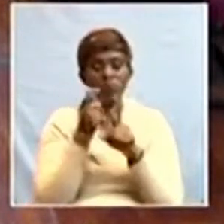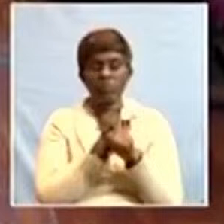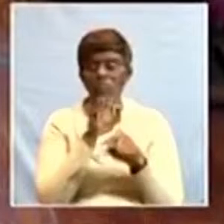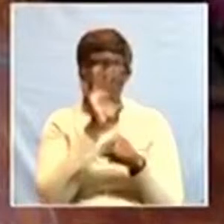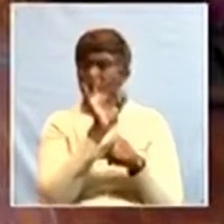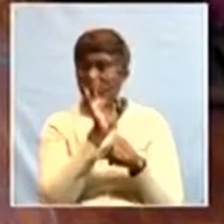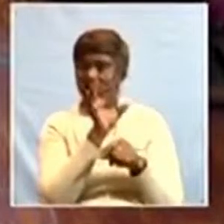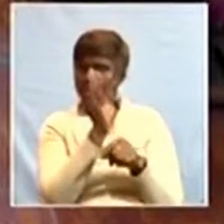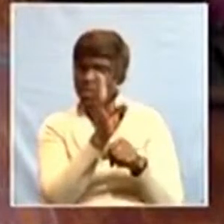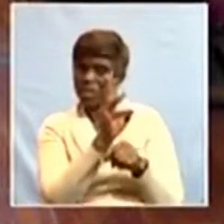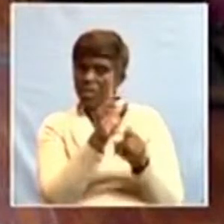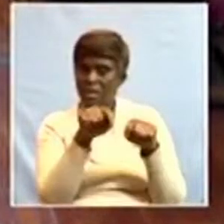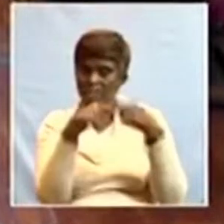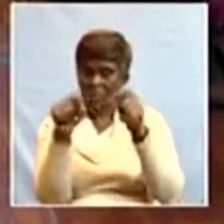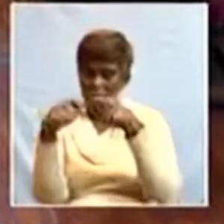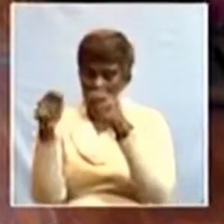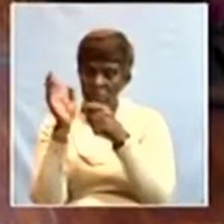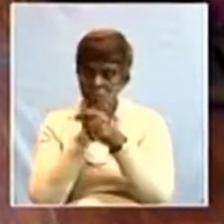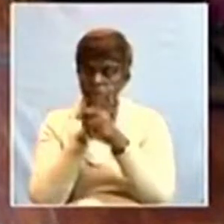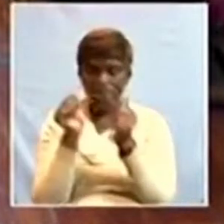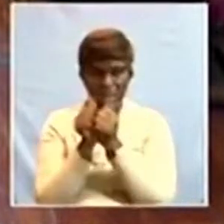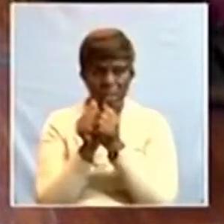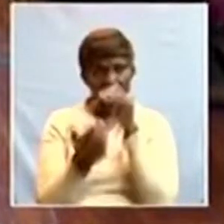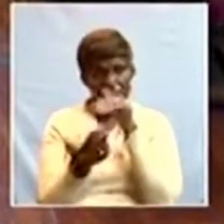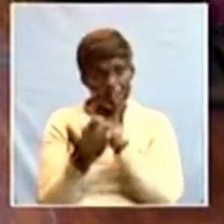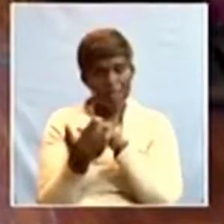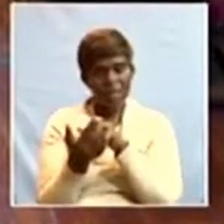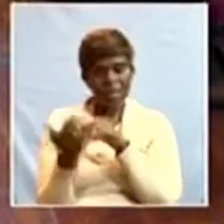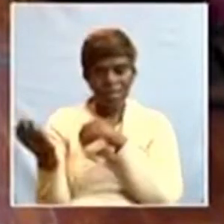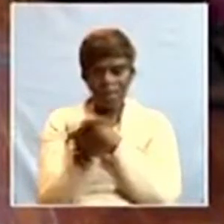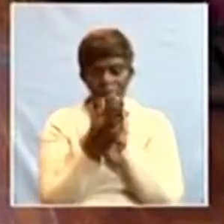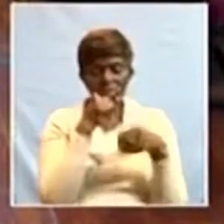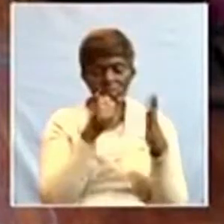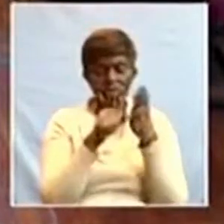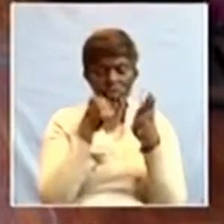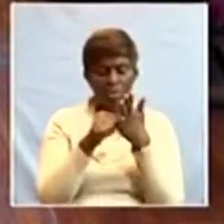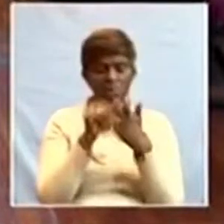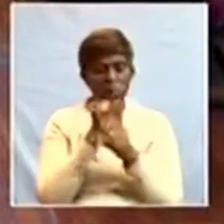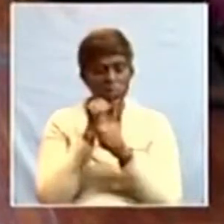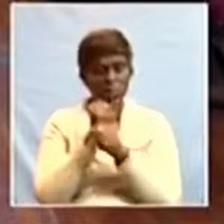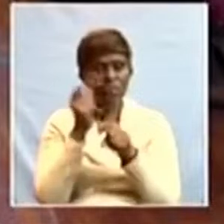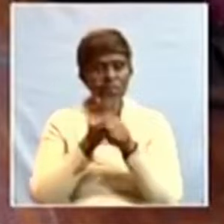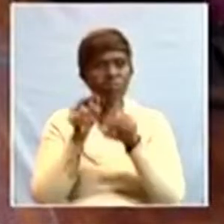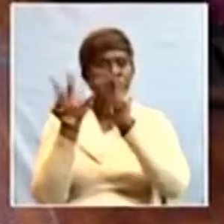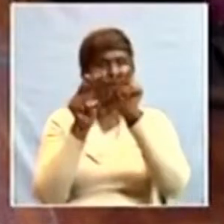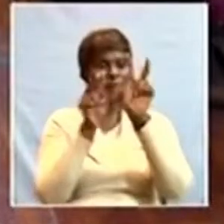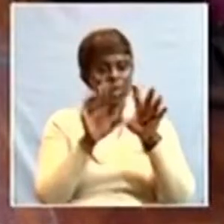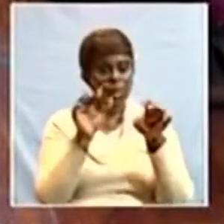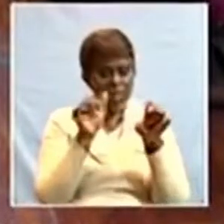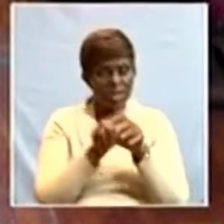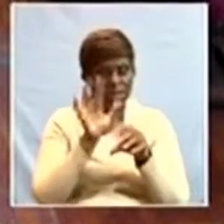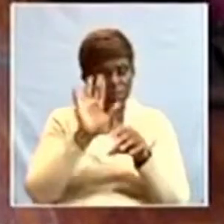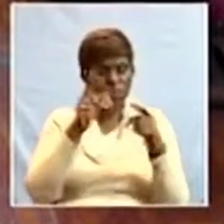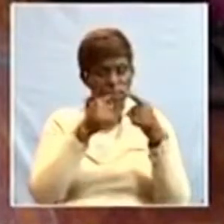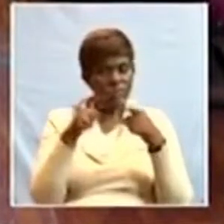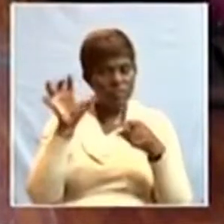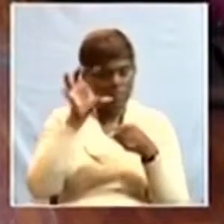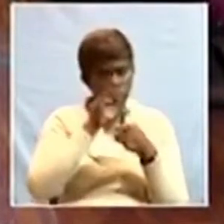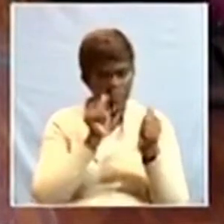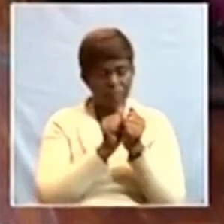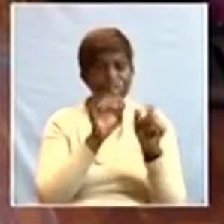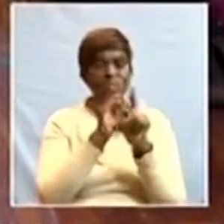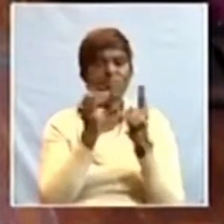9, 6 were issued, and these letters were done by the supervisors in the various provinces and